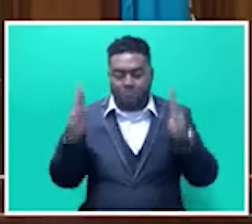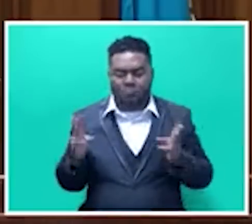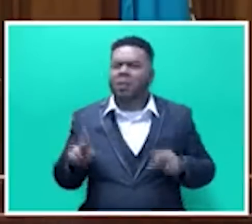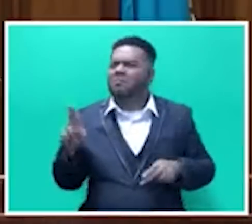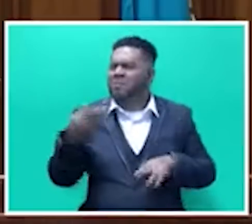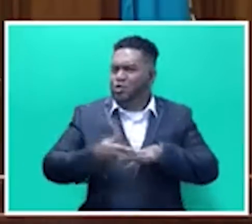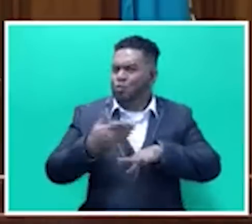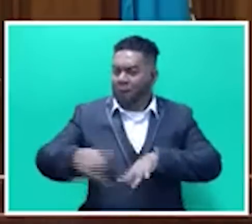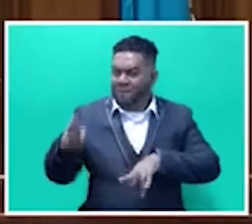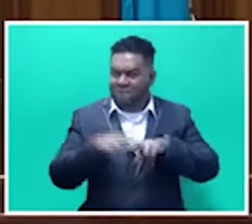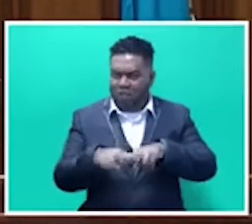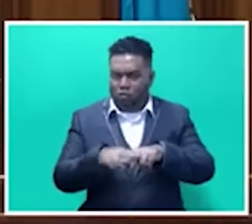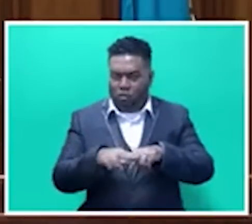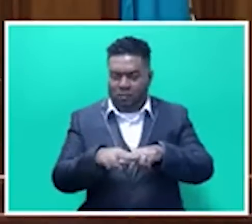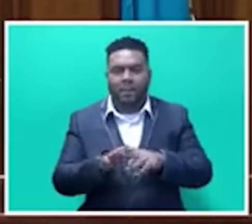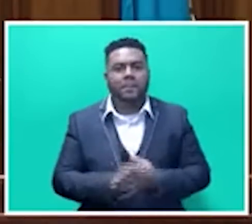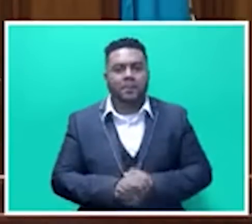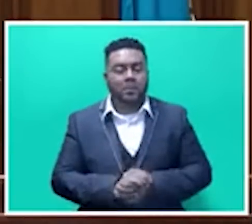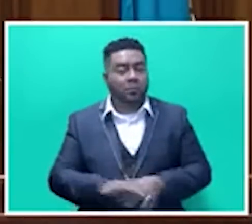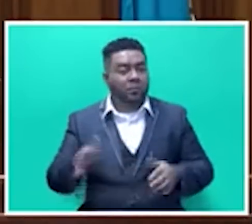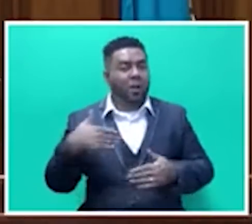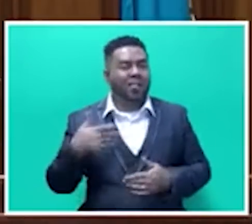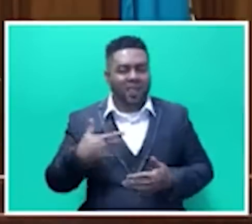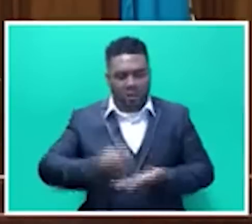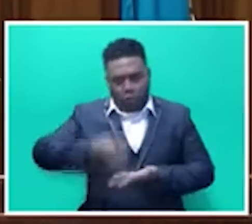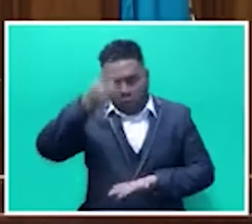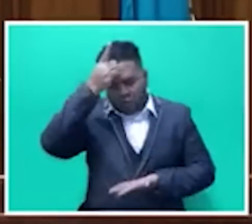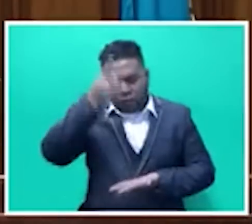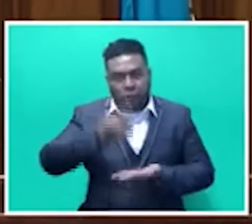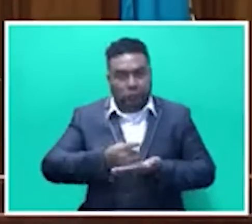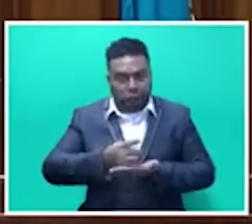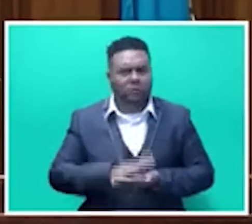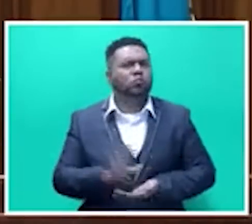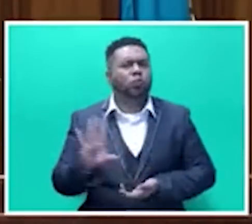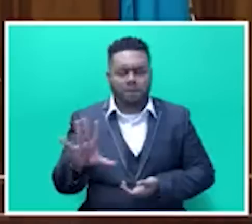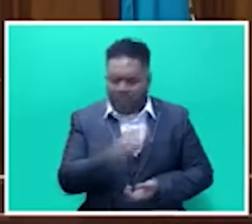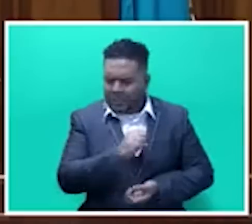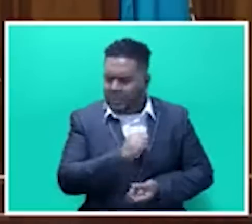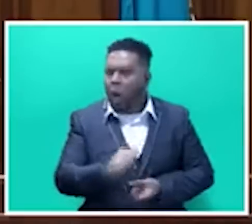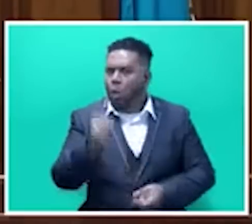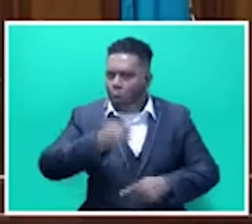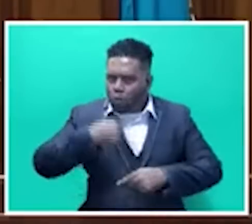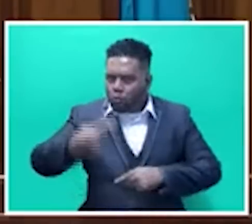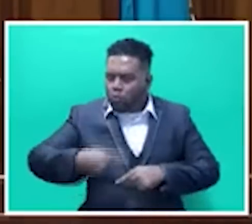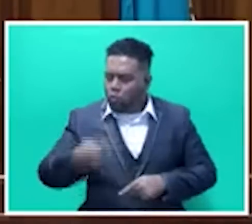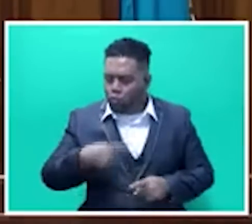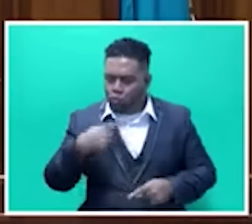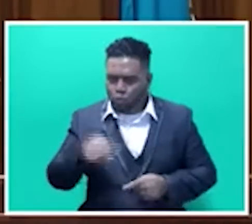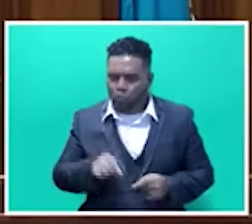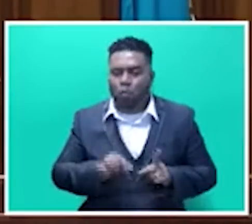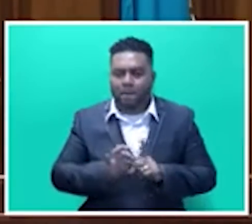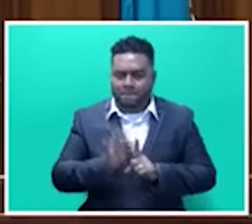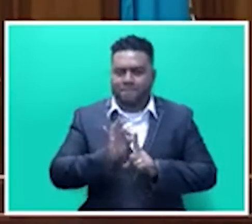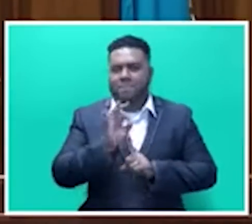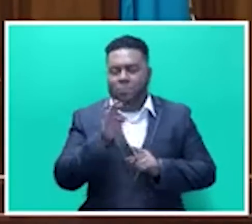services, particularly on health and education. We must continue to be improved to meet the